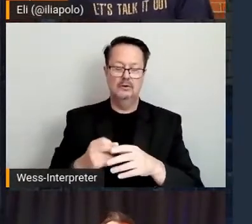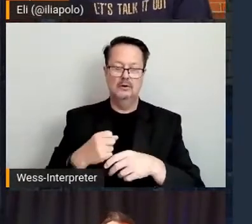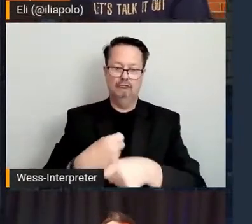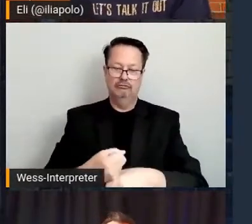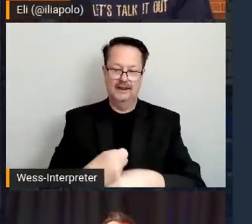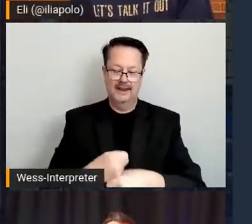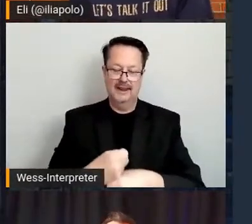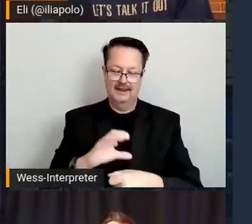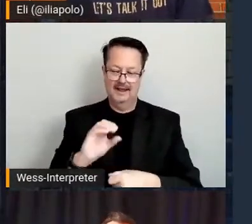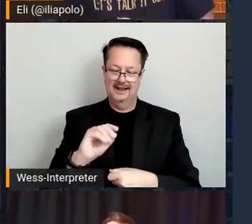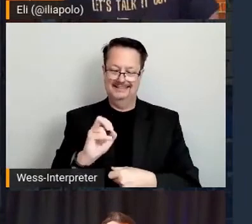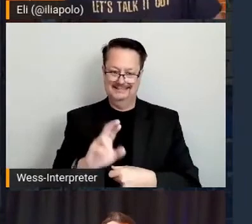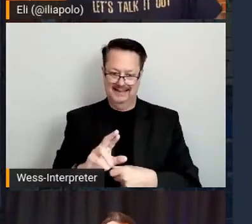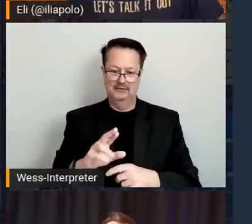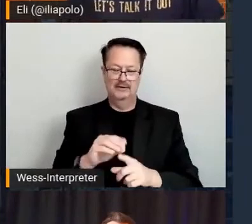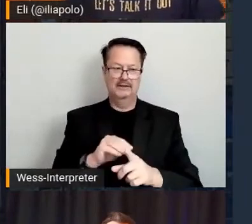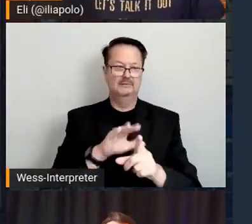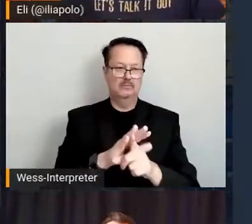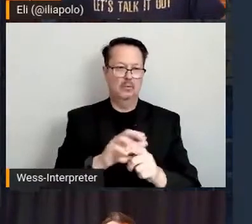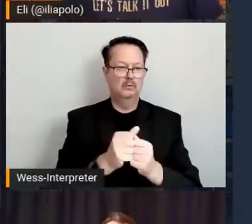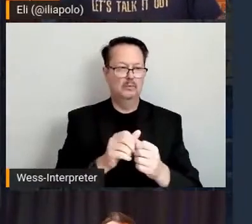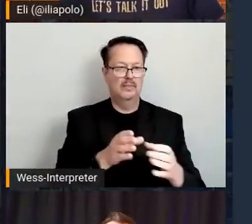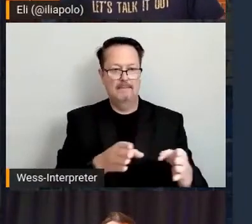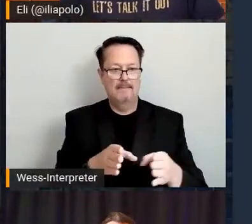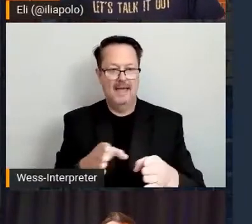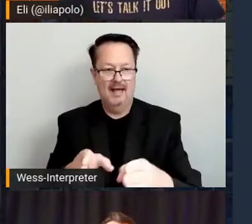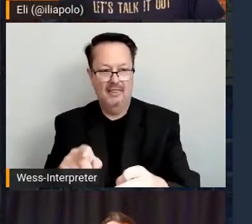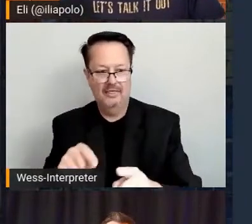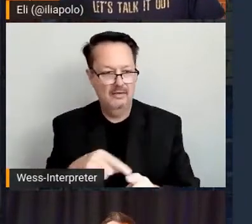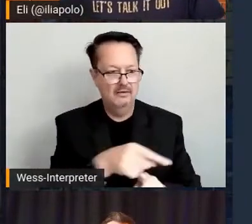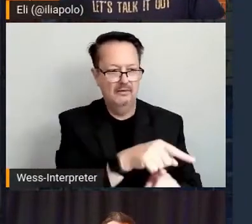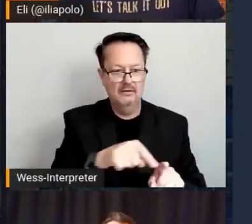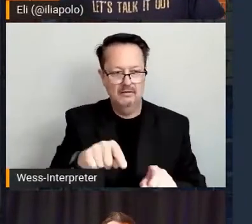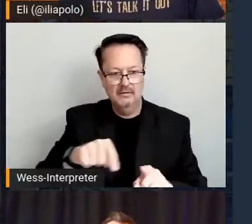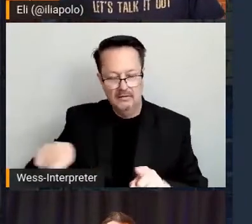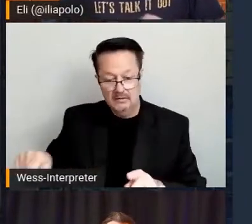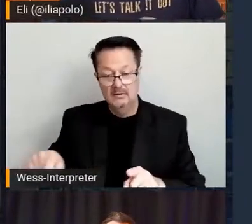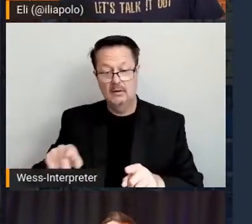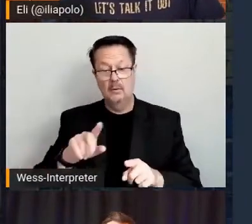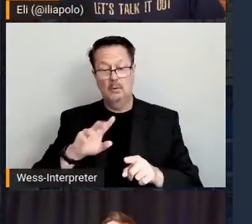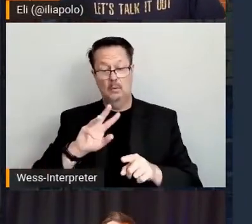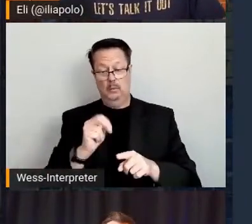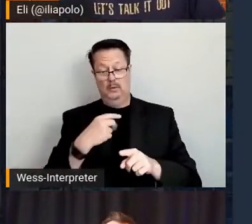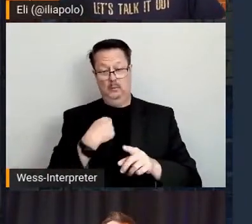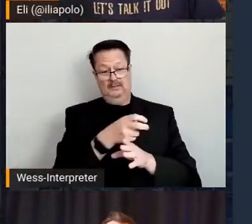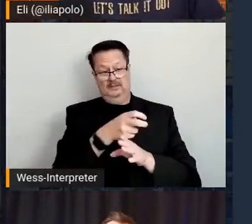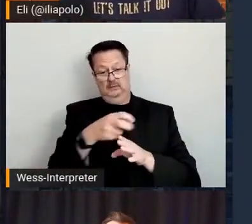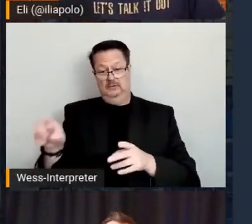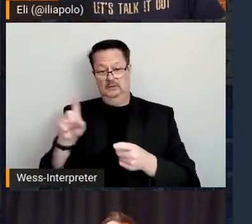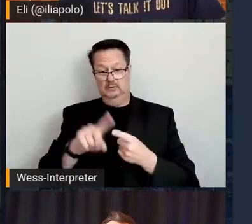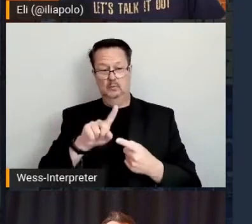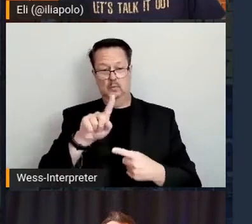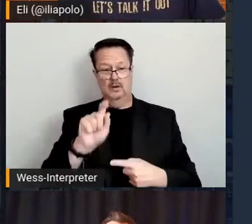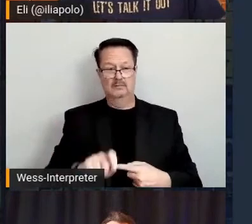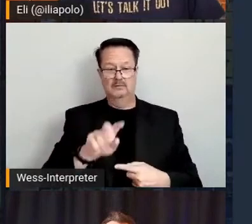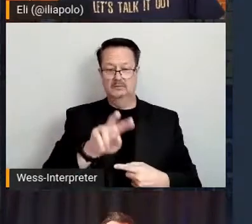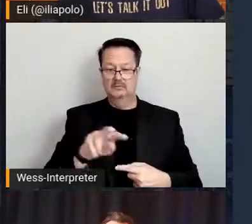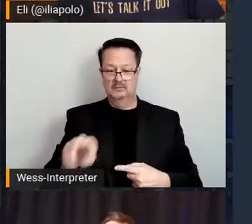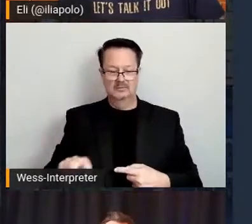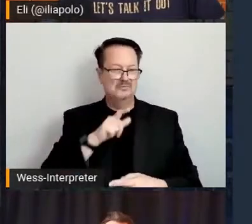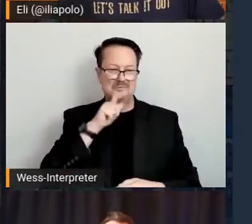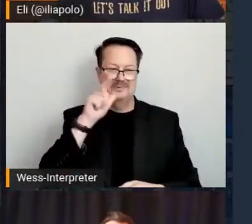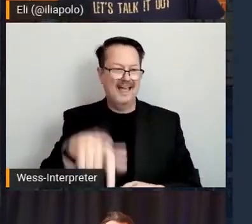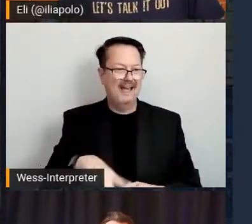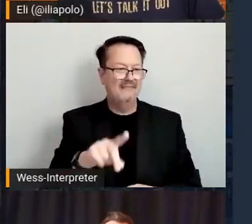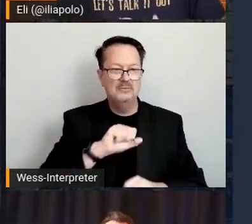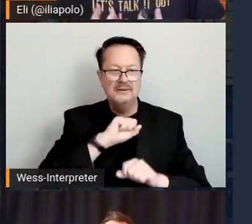a specific path, right? That's it. So when we do that, when we switch over to 122, we actually don't have to do